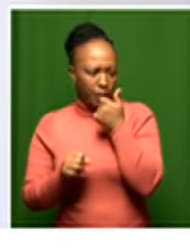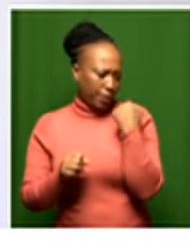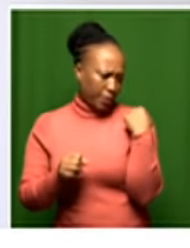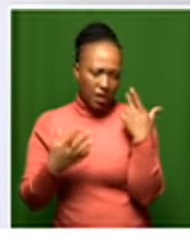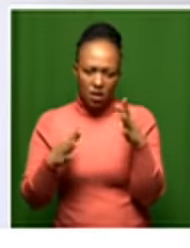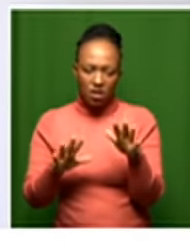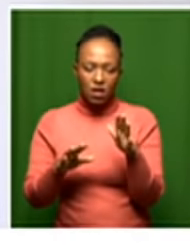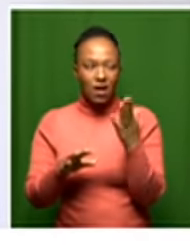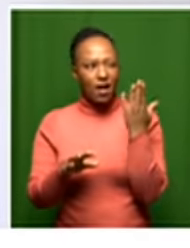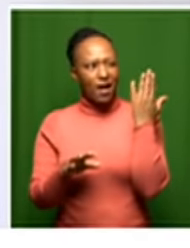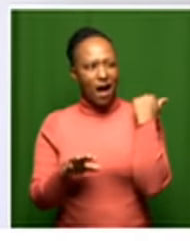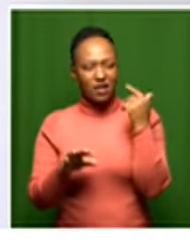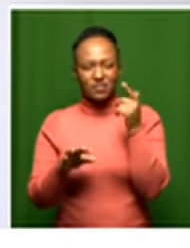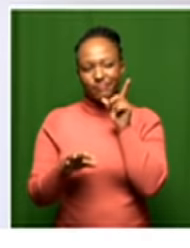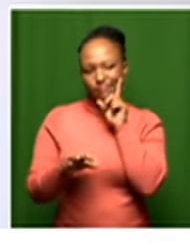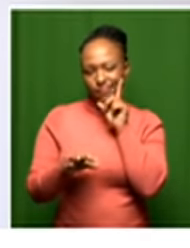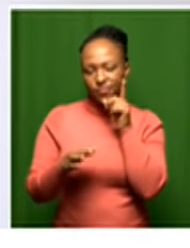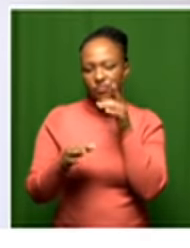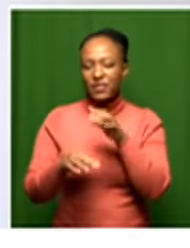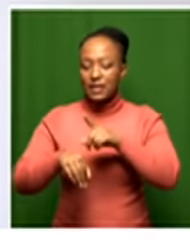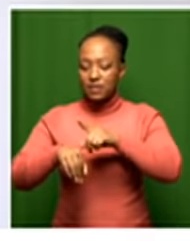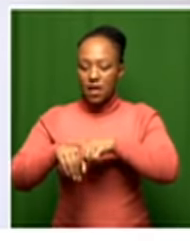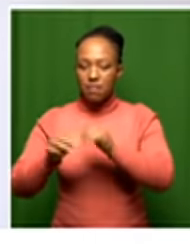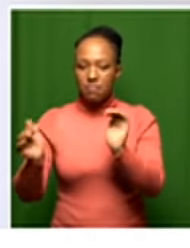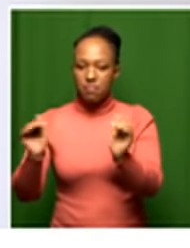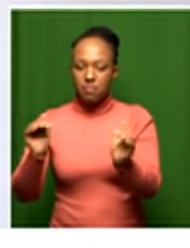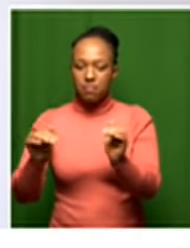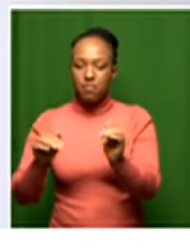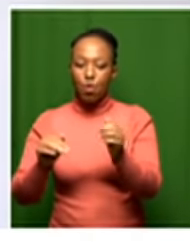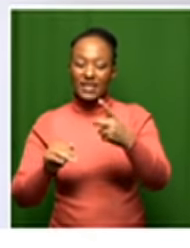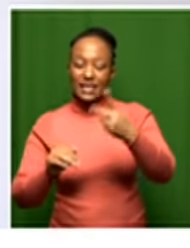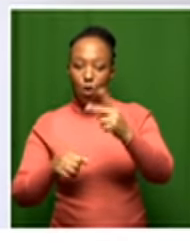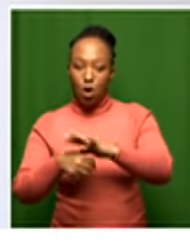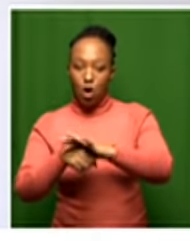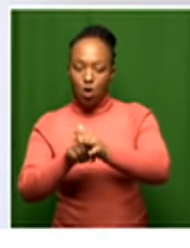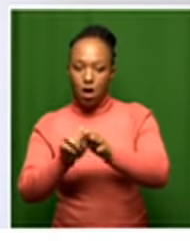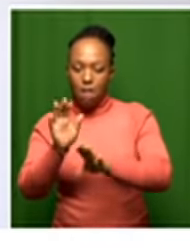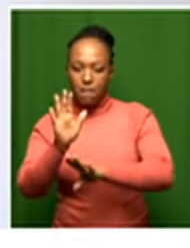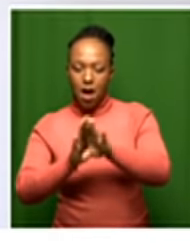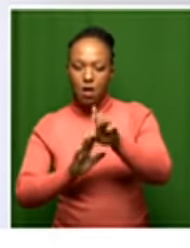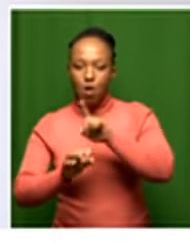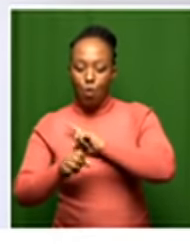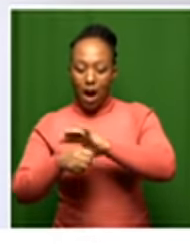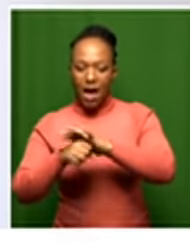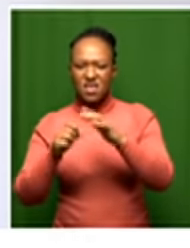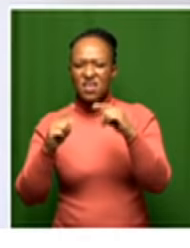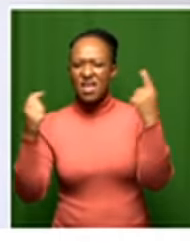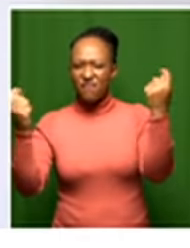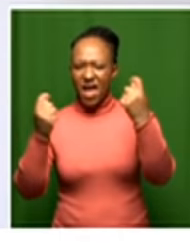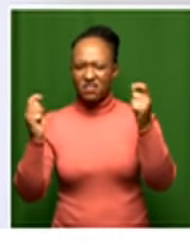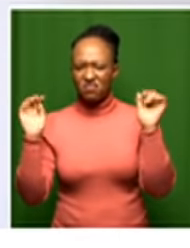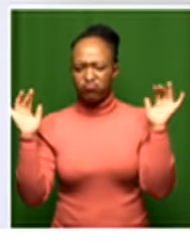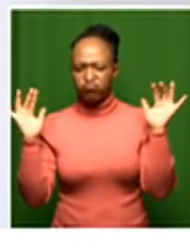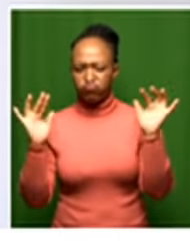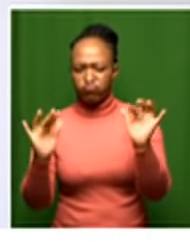The last analysis that we sort of looked at was during the surge in the second wave, where we had those super spreader events,